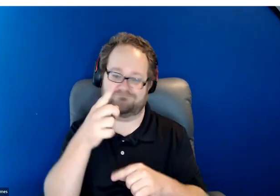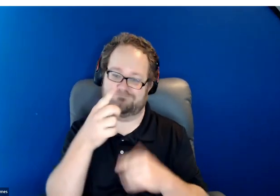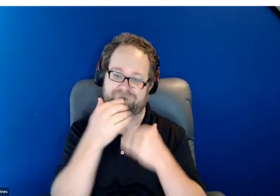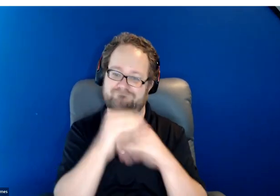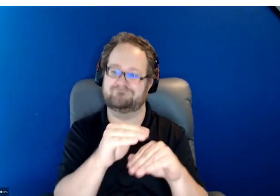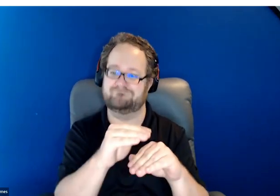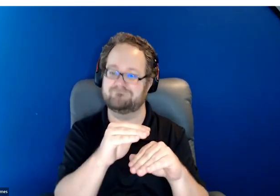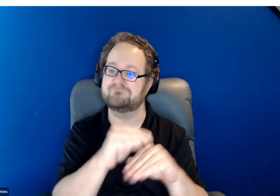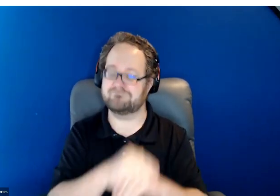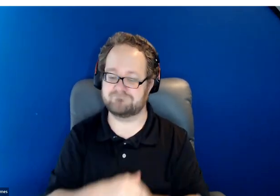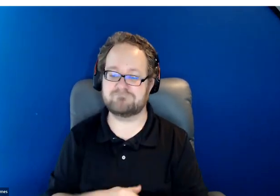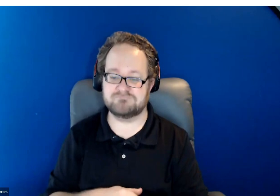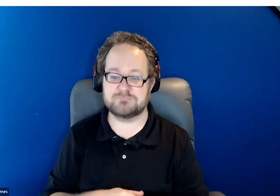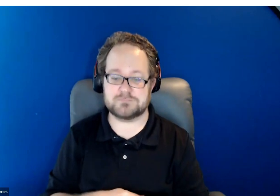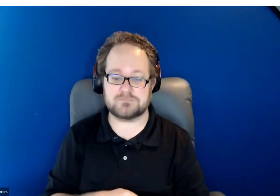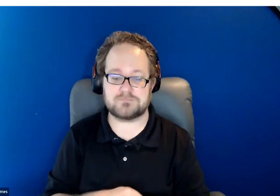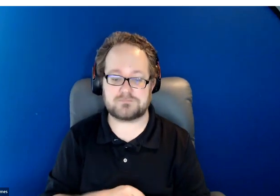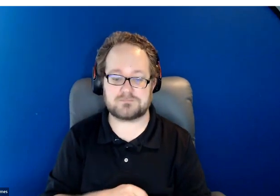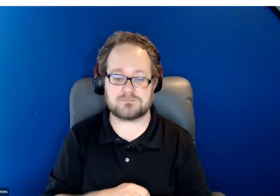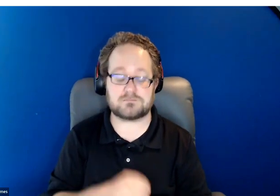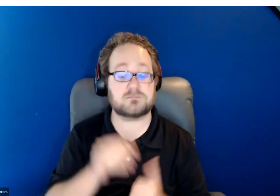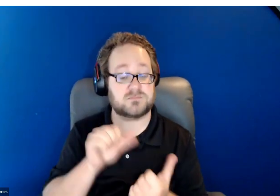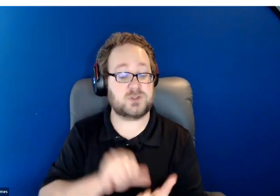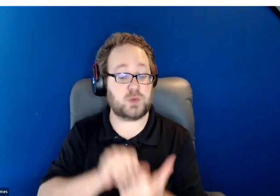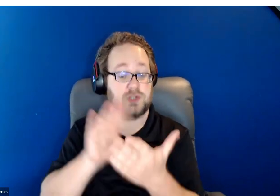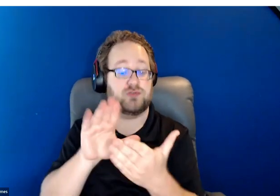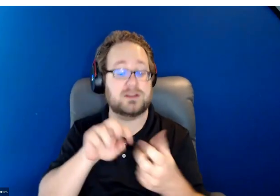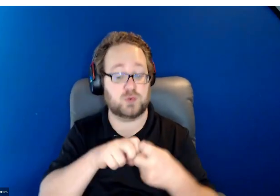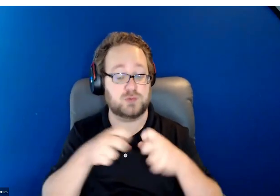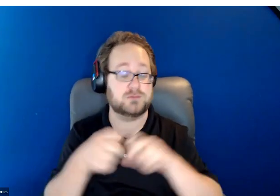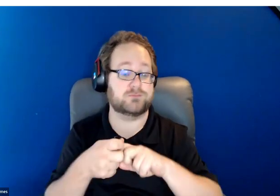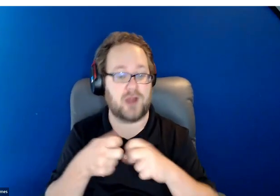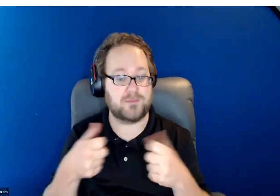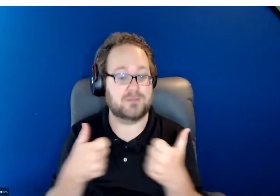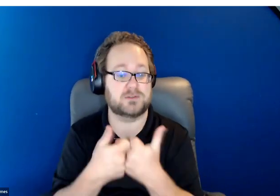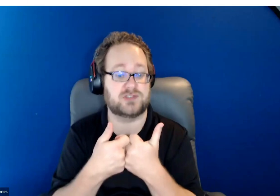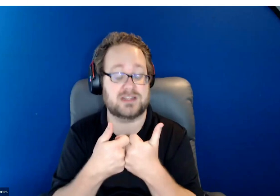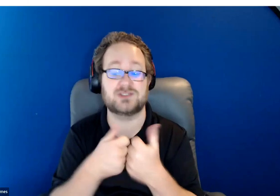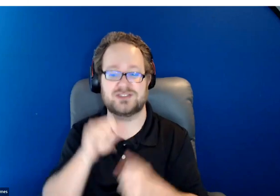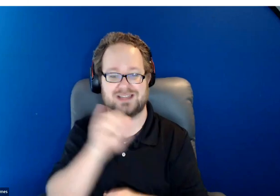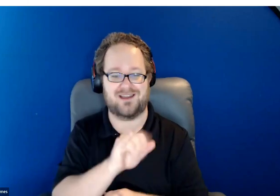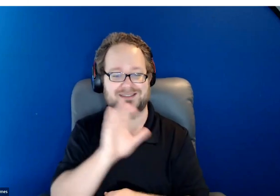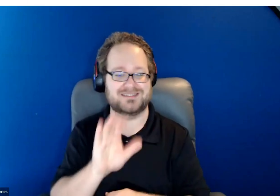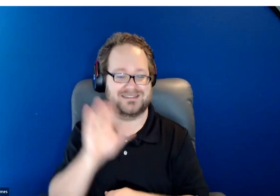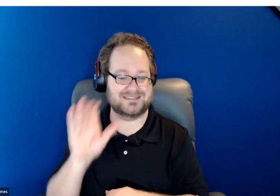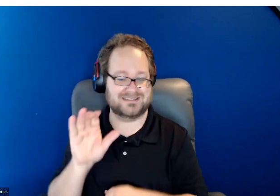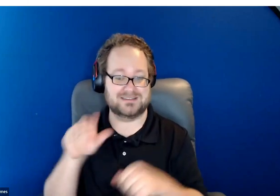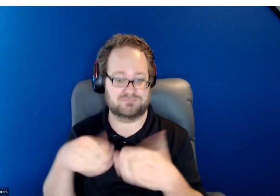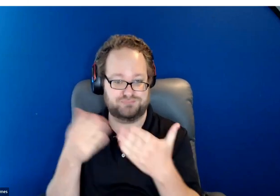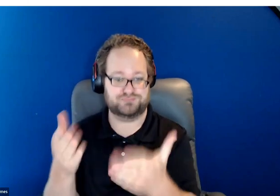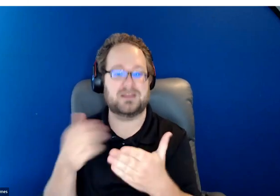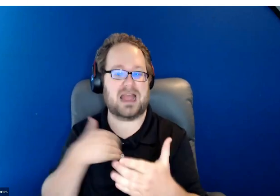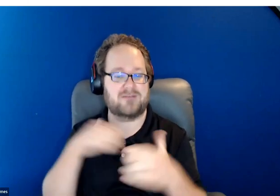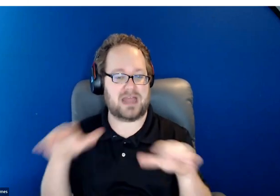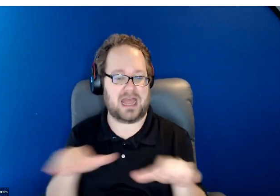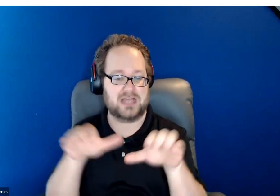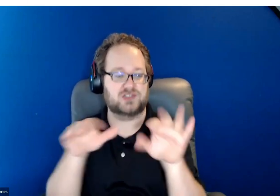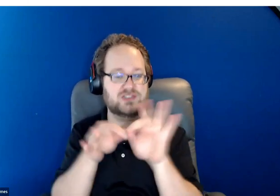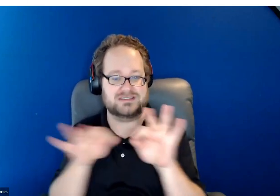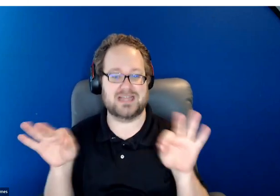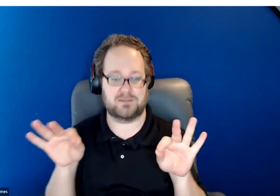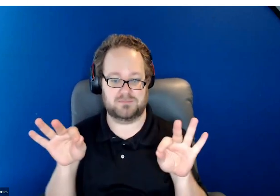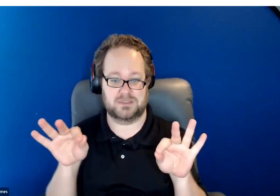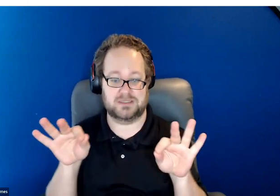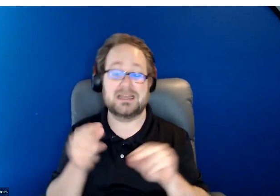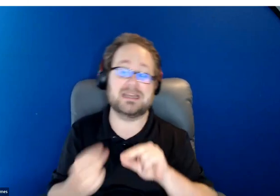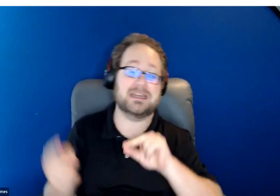new affordable housing. To address these challenges, the ICC established the following action statement: increase the supply